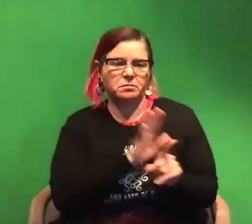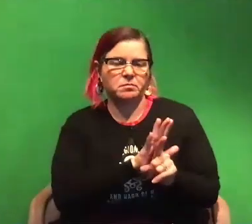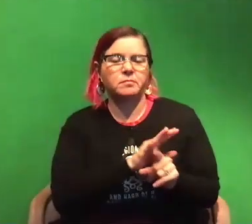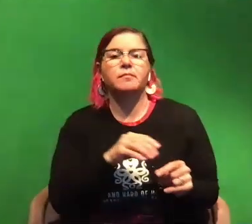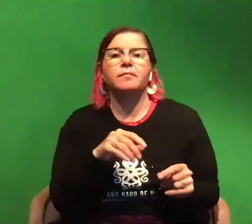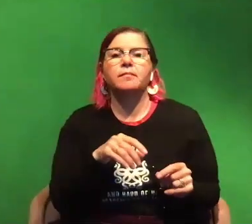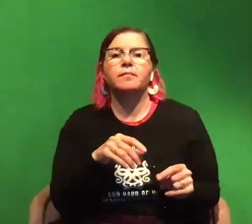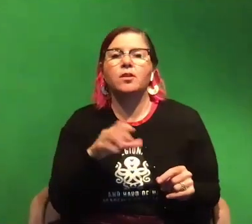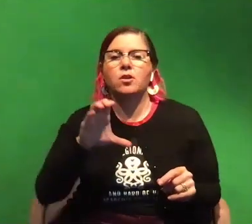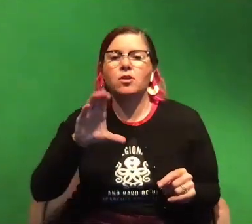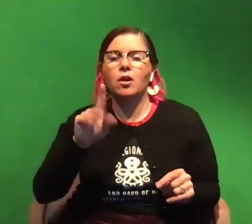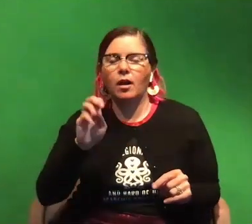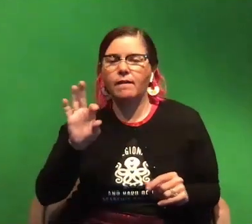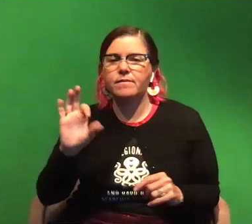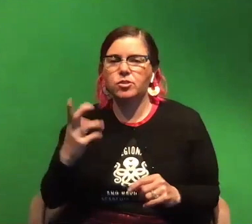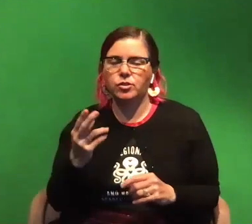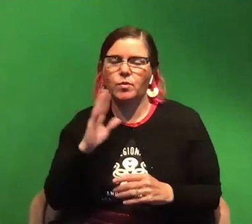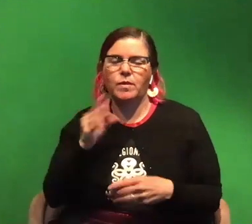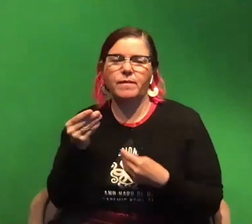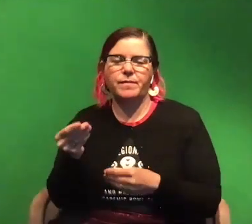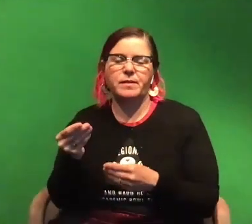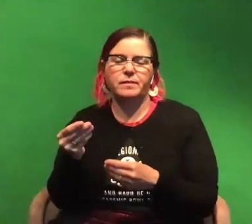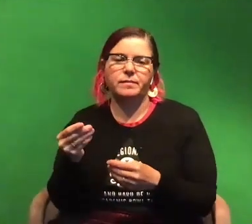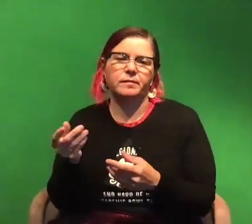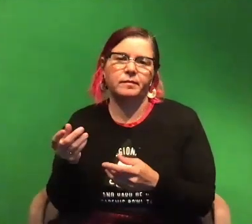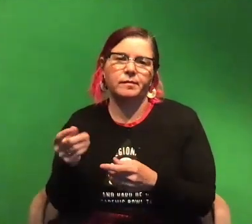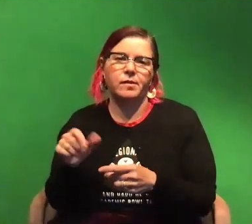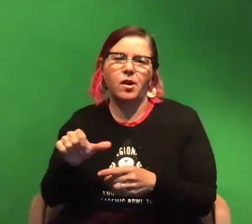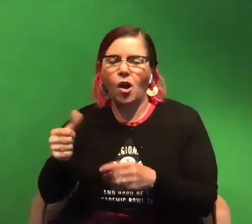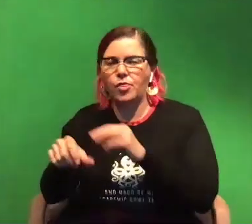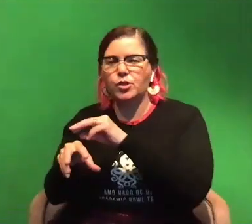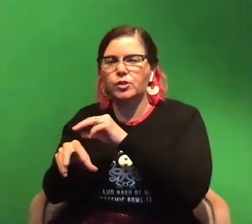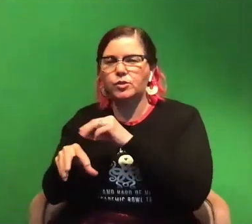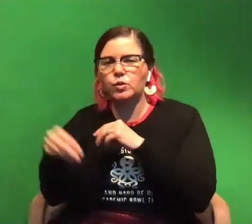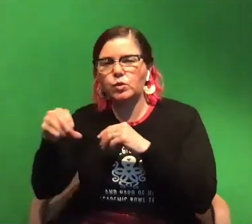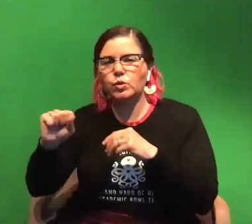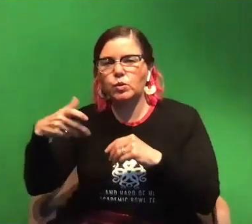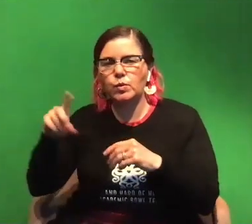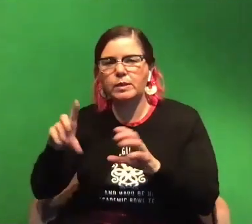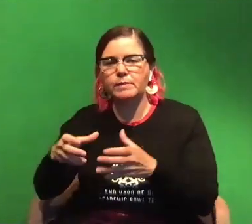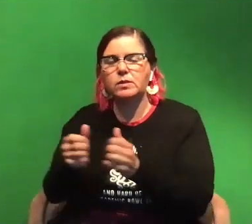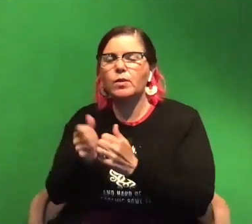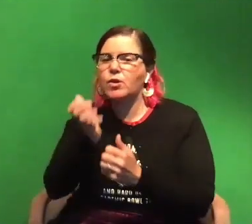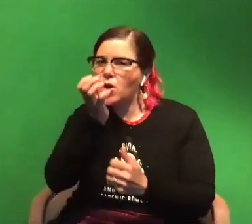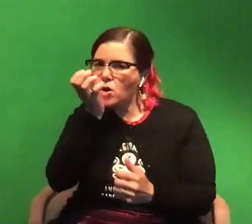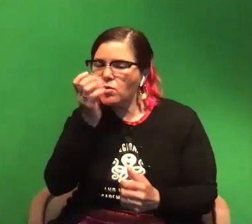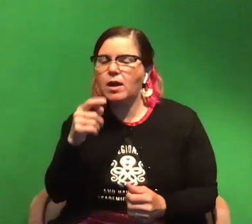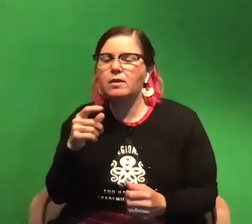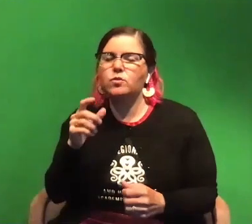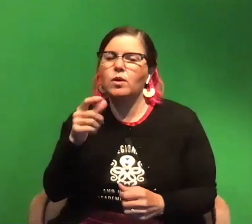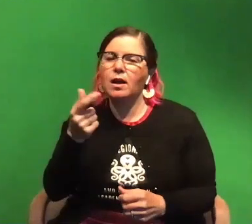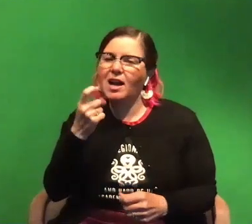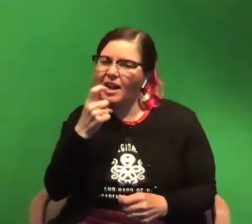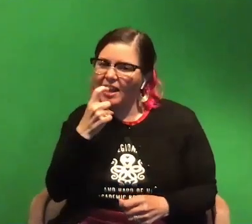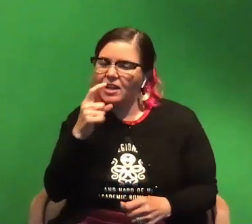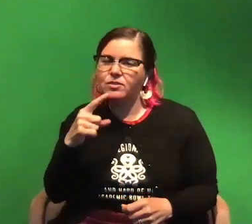some cuttlefish species. We'll diversify certain other squid species with grass shrimp or glass shrimp,